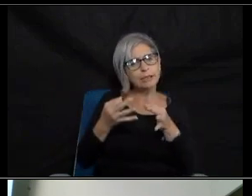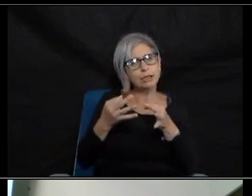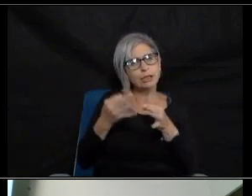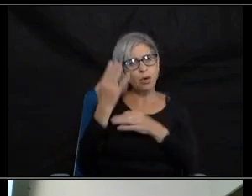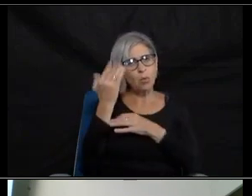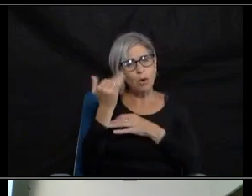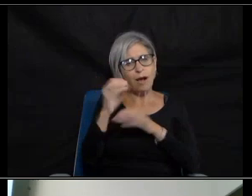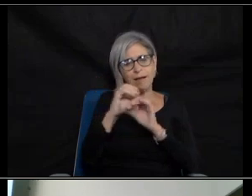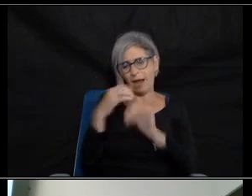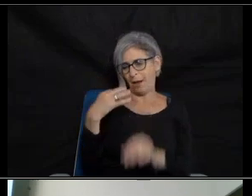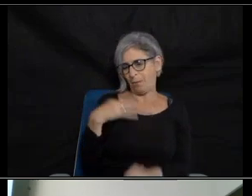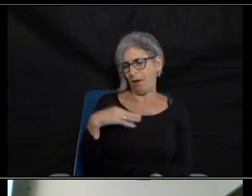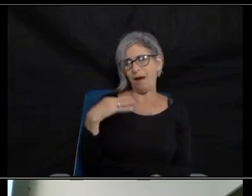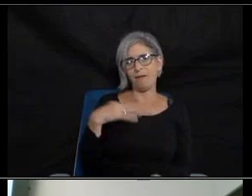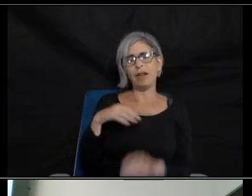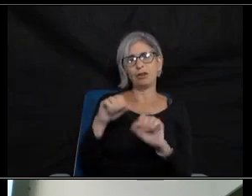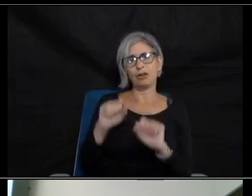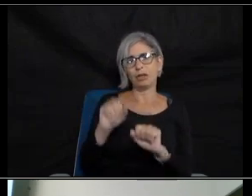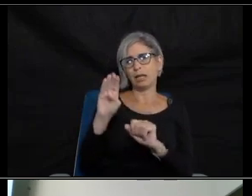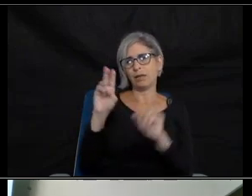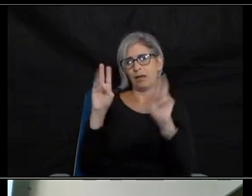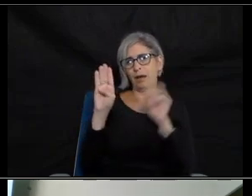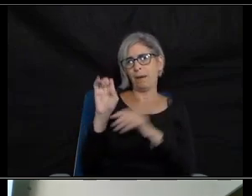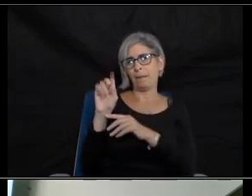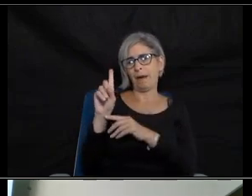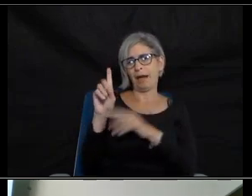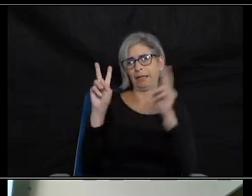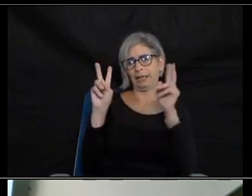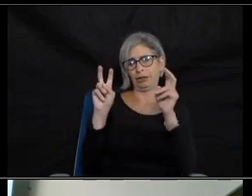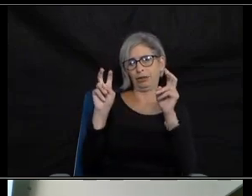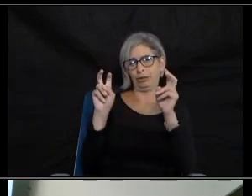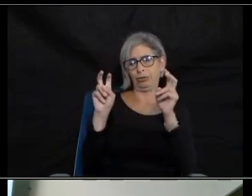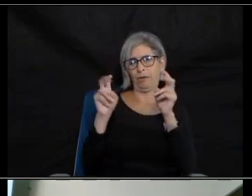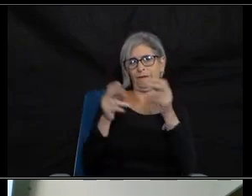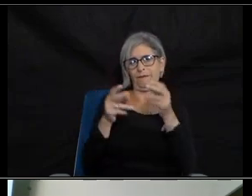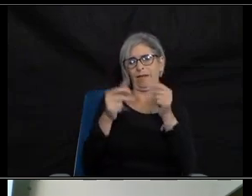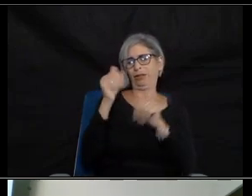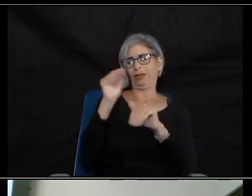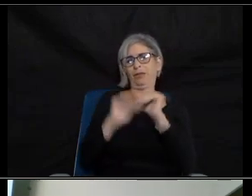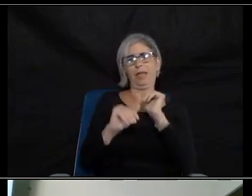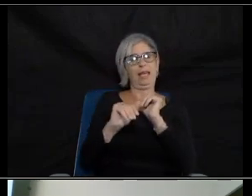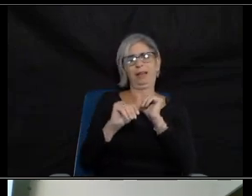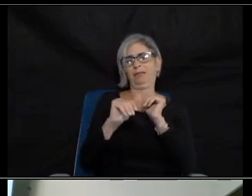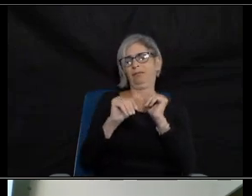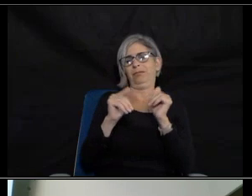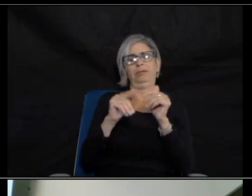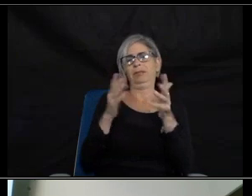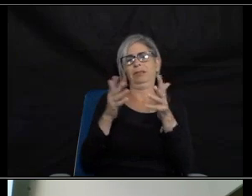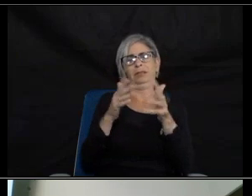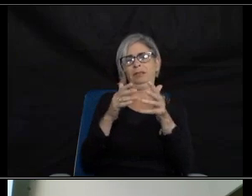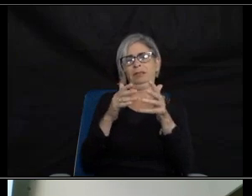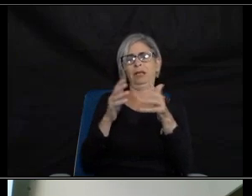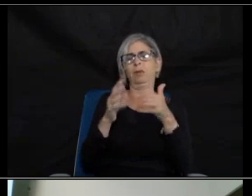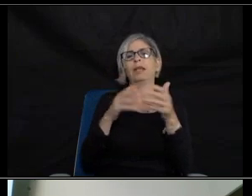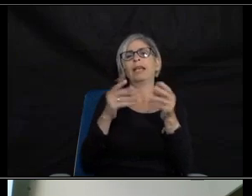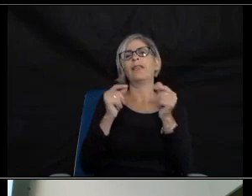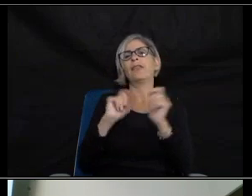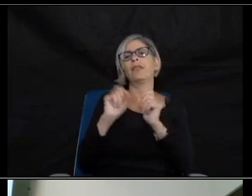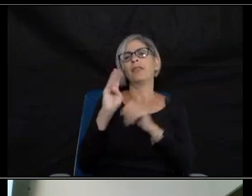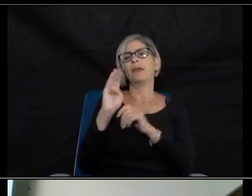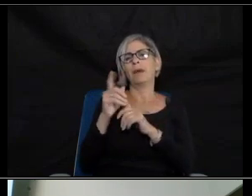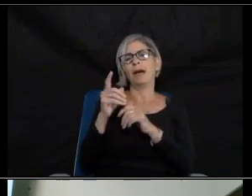a nonprofit could get the bonds issued faster than we could form a CDD and do a preliminary offering and issue the bonds.